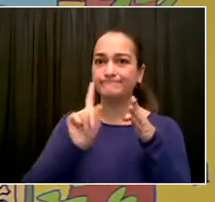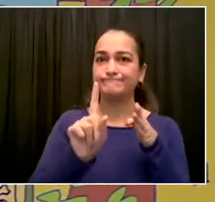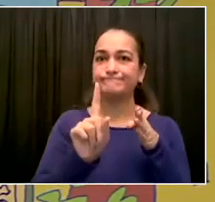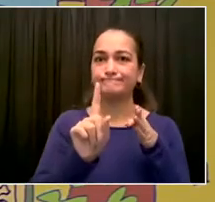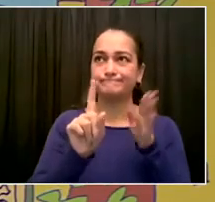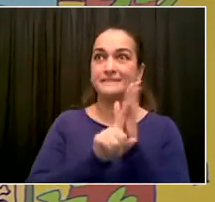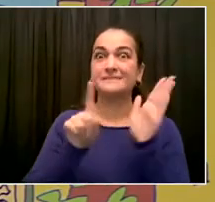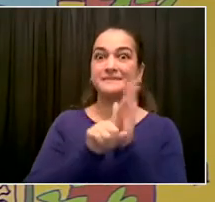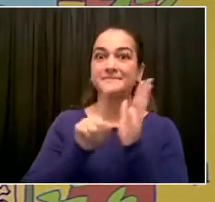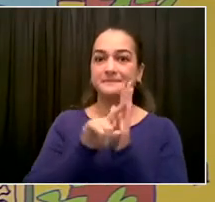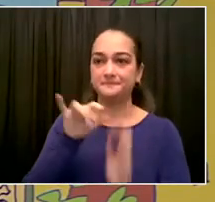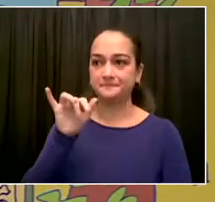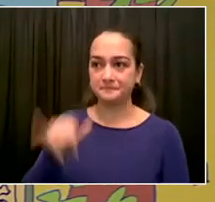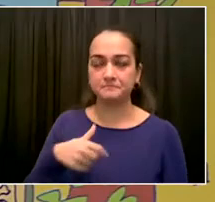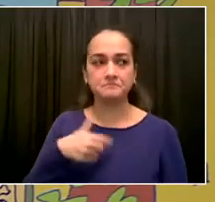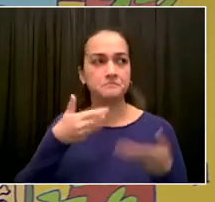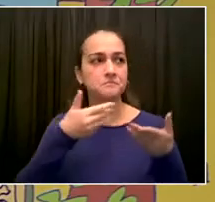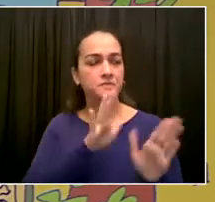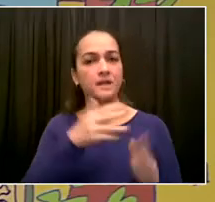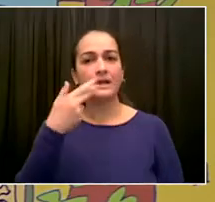Chief?